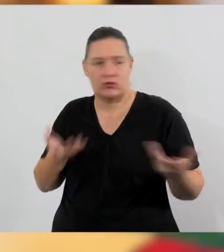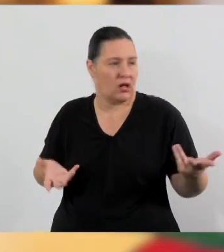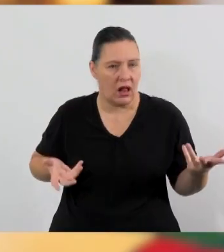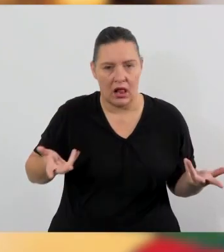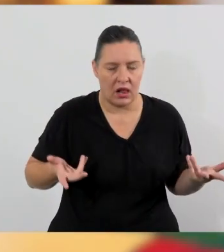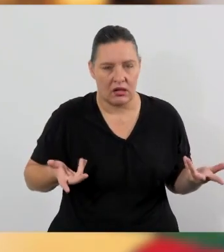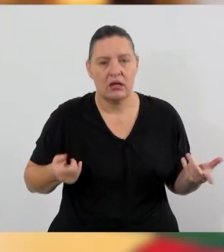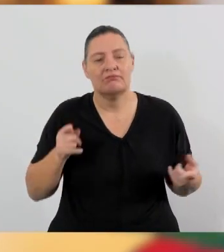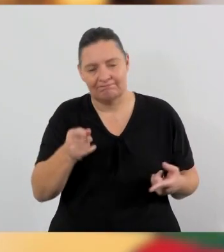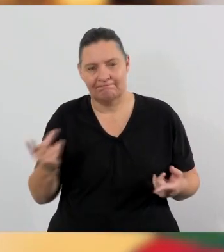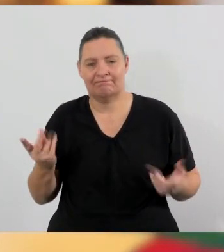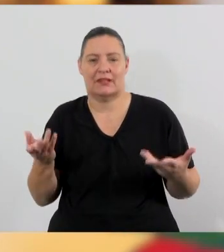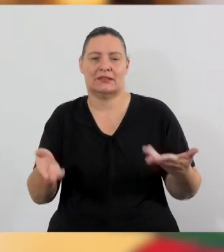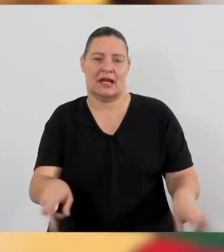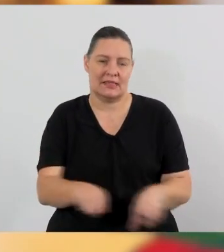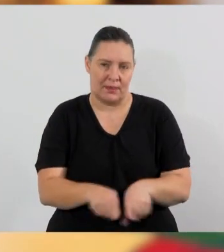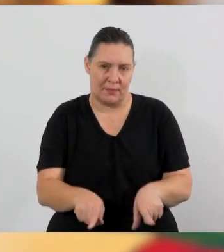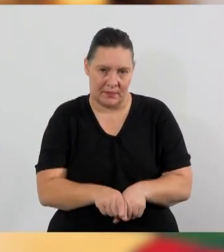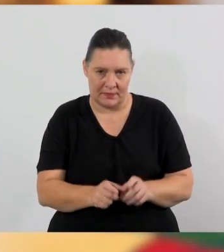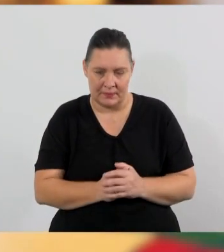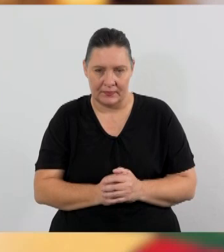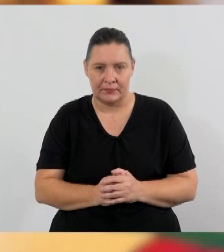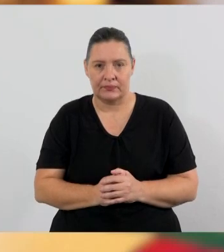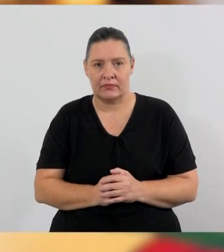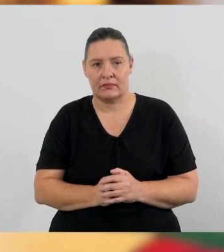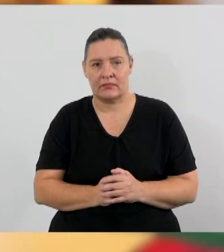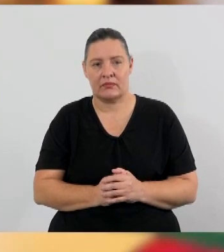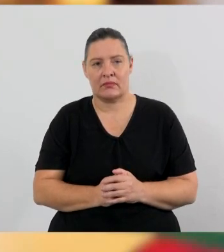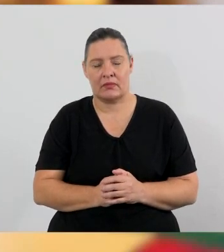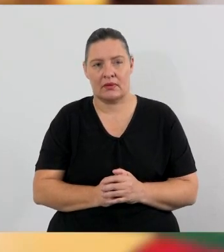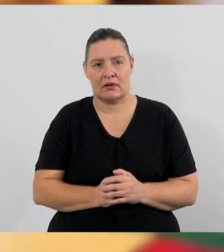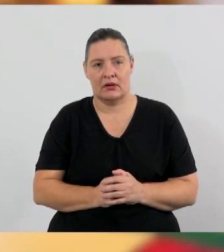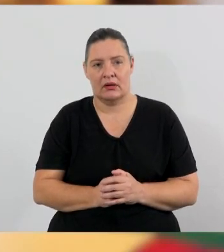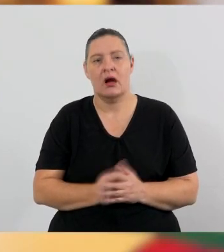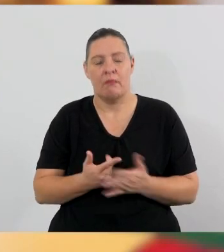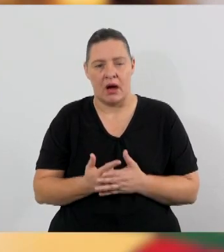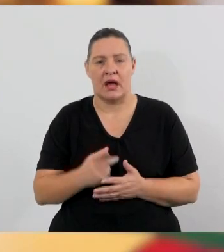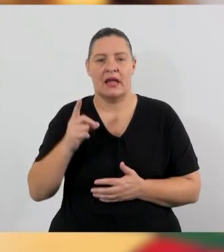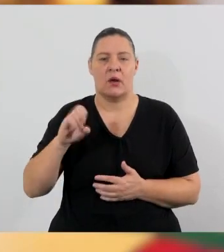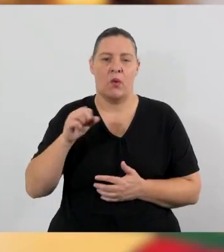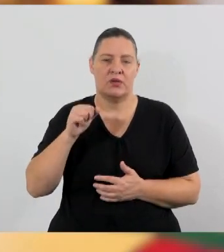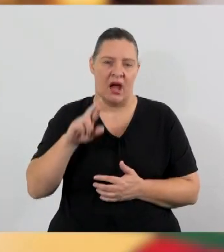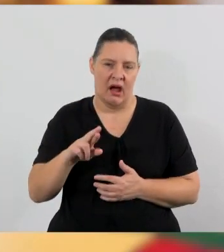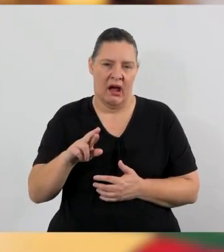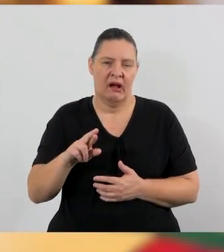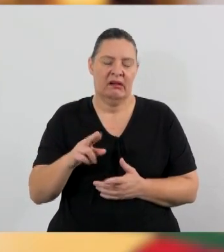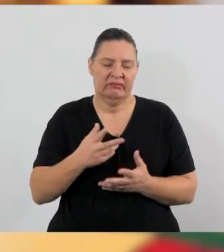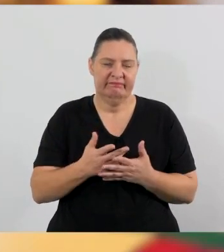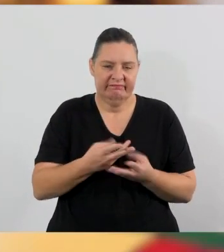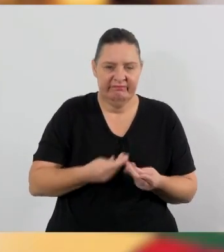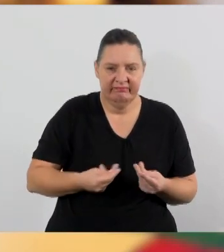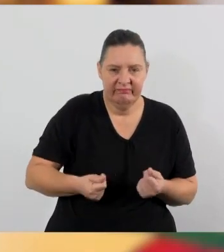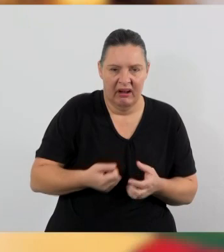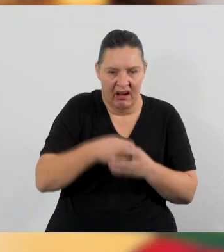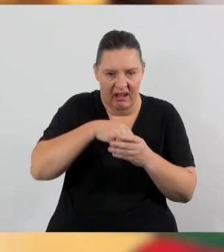having food and might eventually die and will get broken down by decomposers and fertilize the